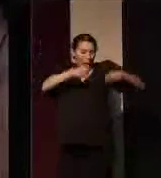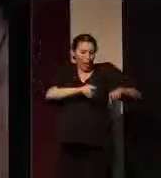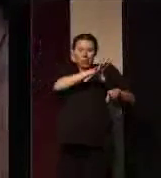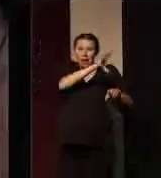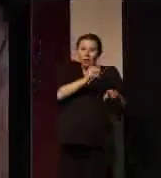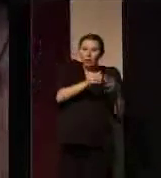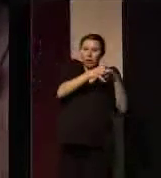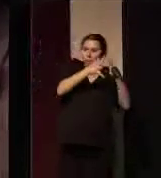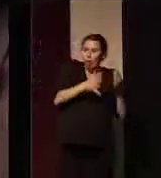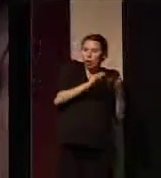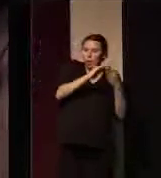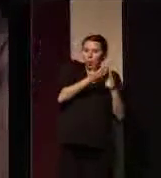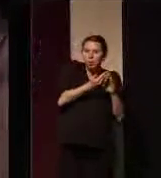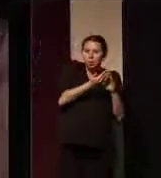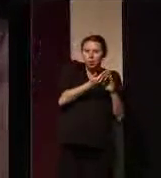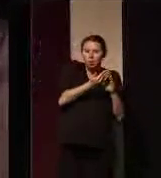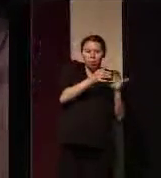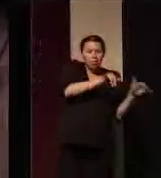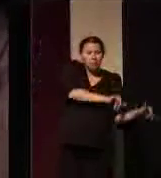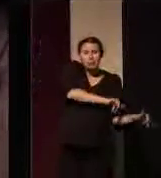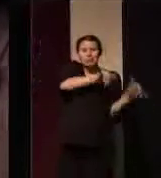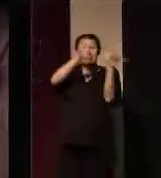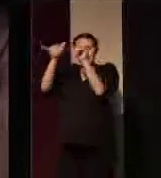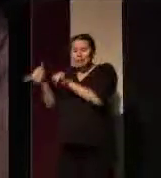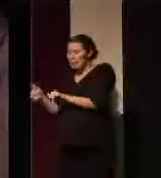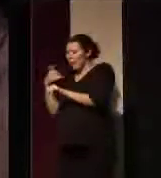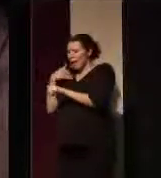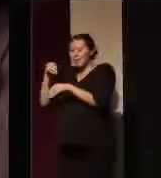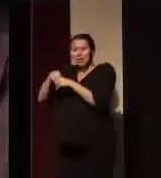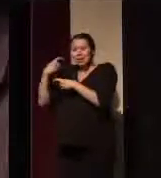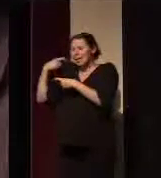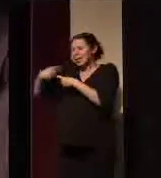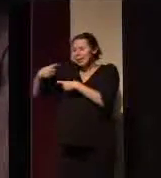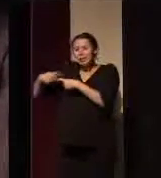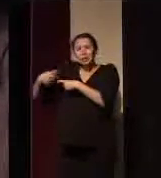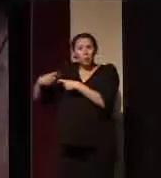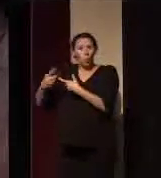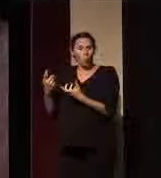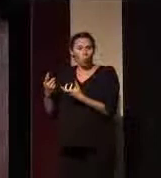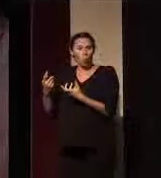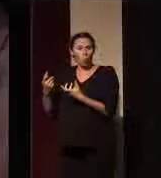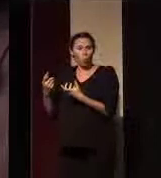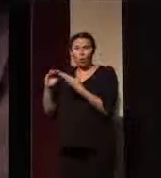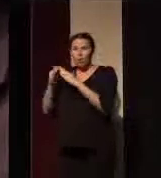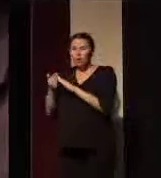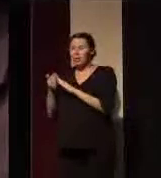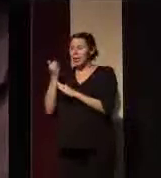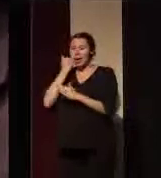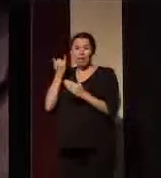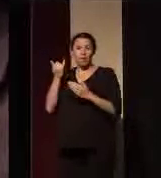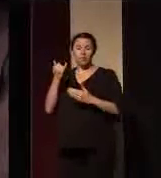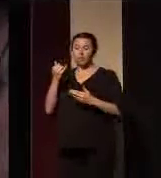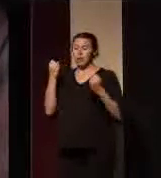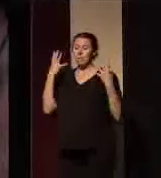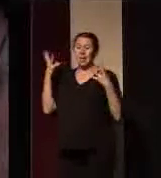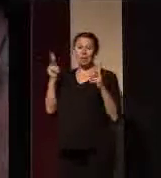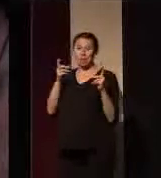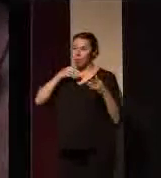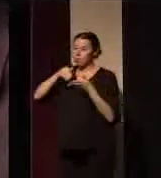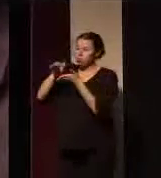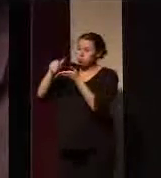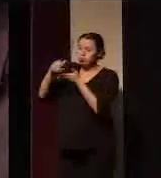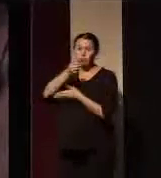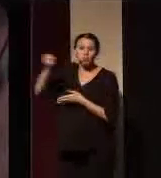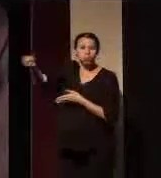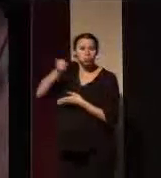American communities, those are the same issues that we have in our Latino communities, whether it's mass incarceration, racial